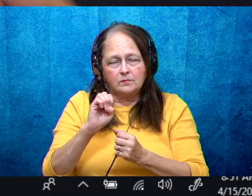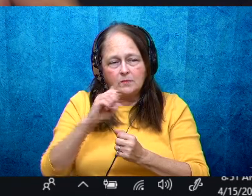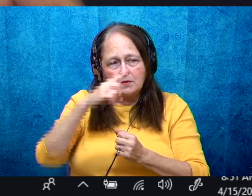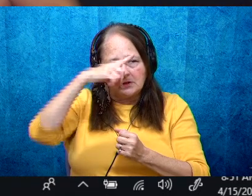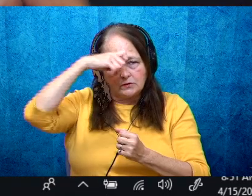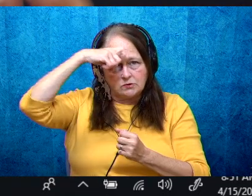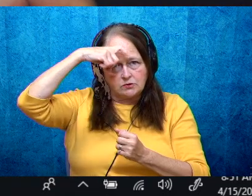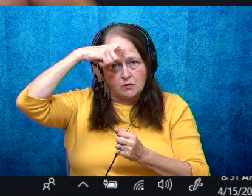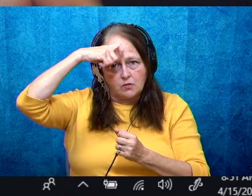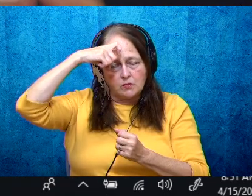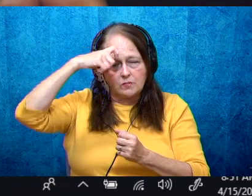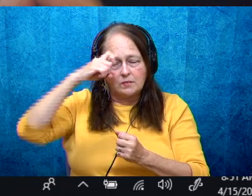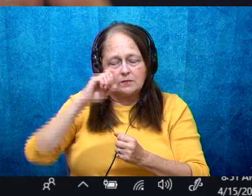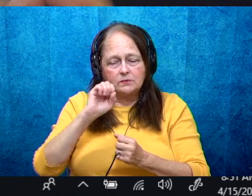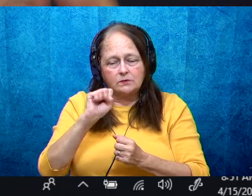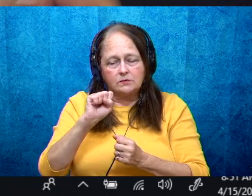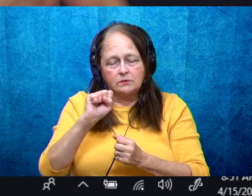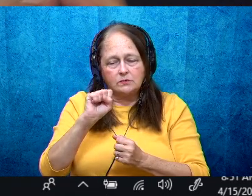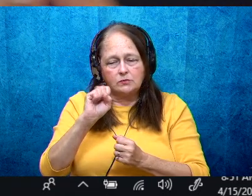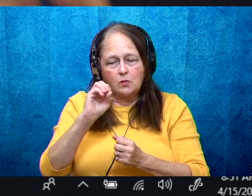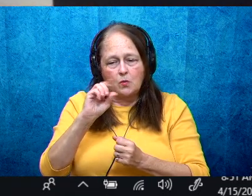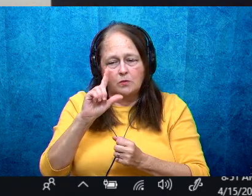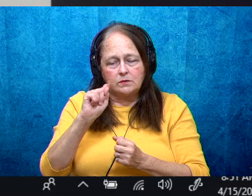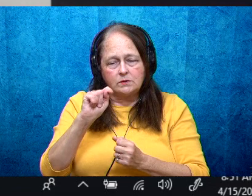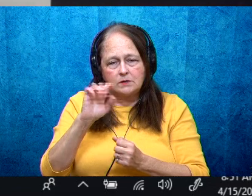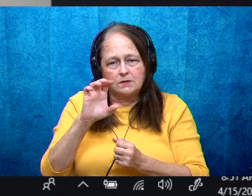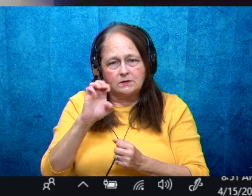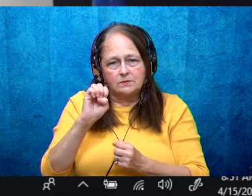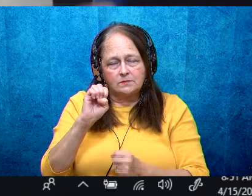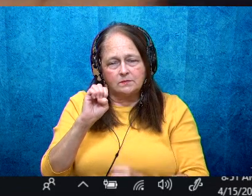Summer is a solstice.